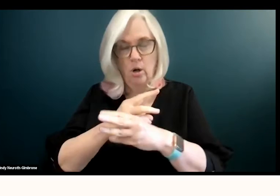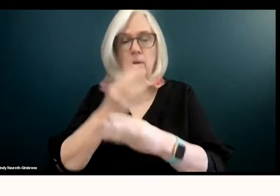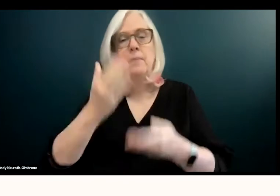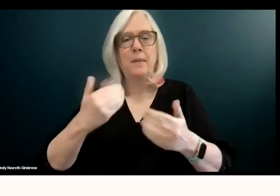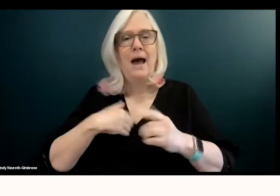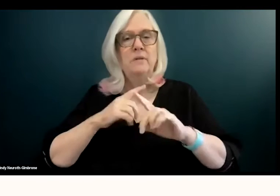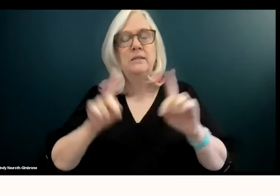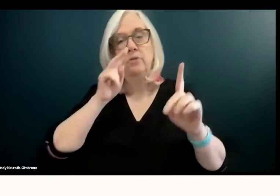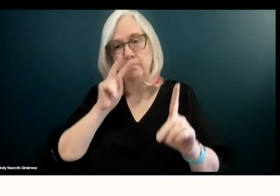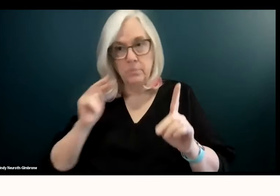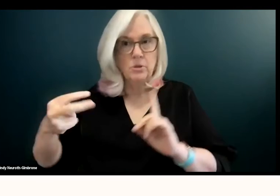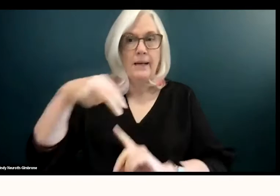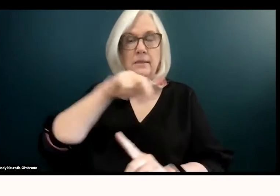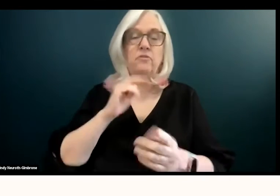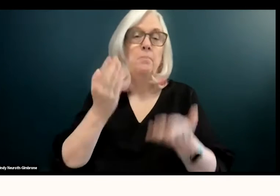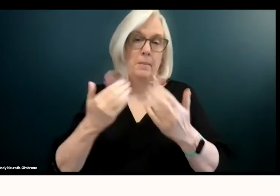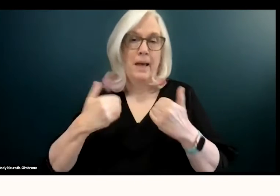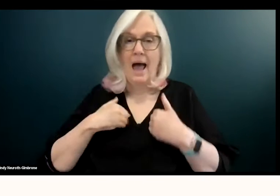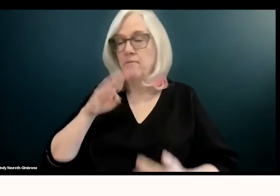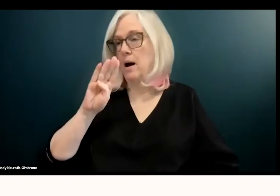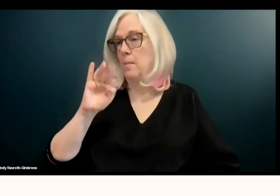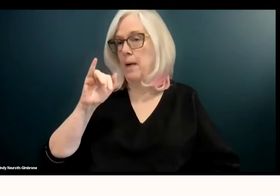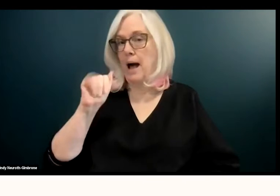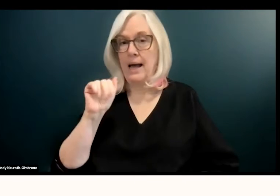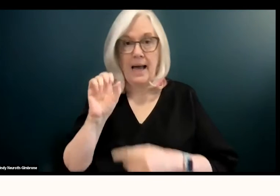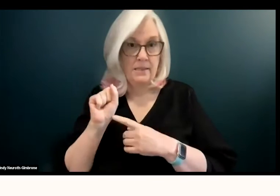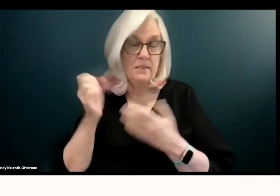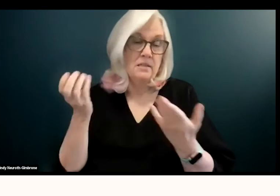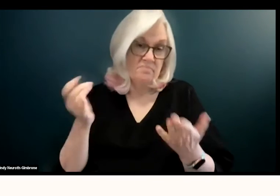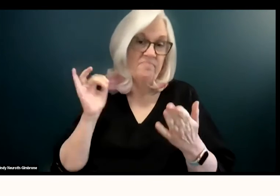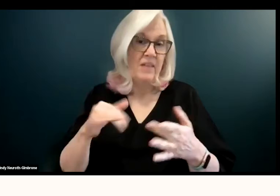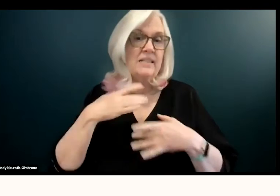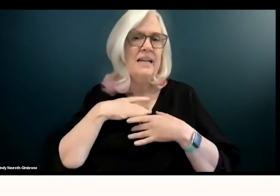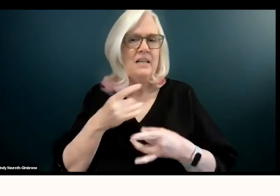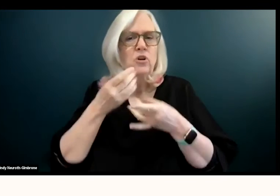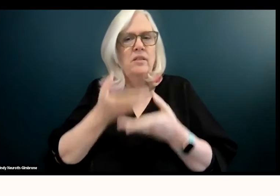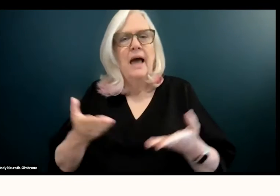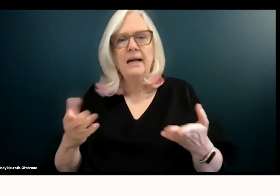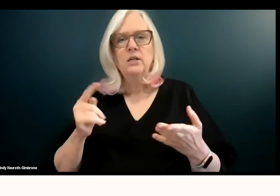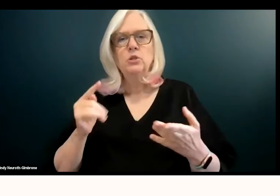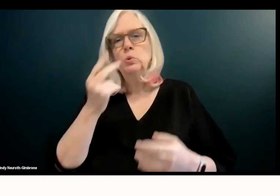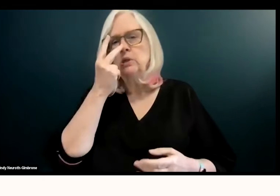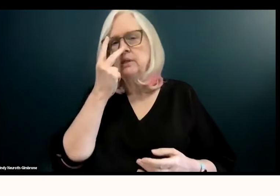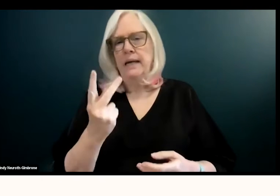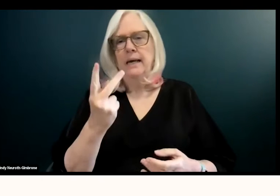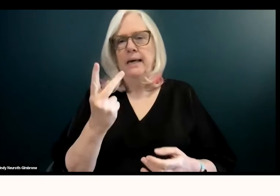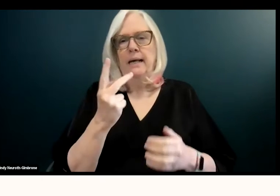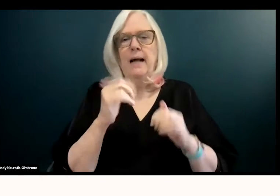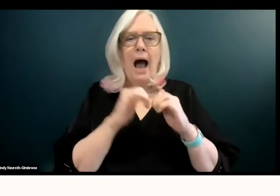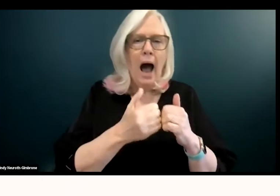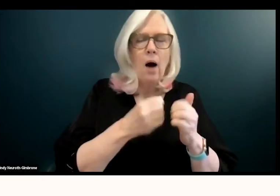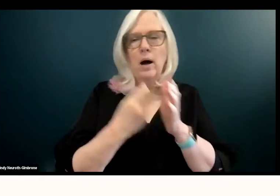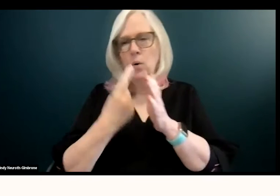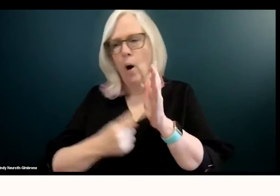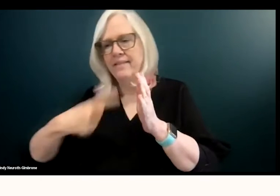have biases. So it's really an interesting thing to see how and what they